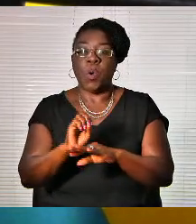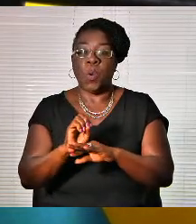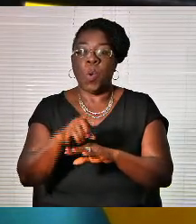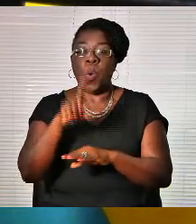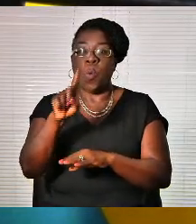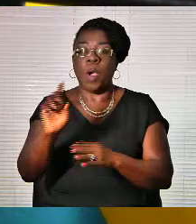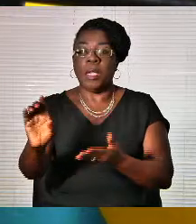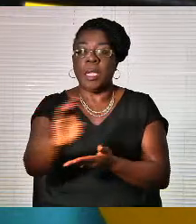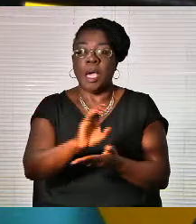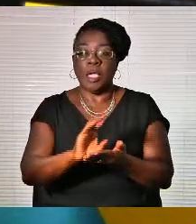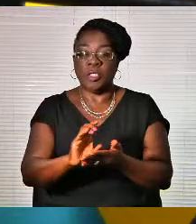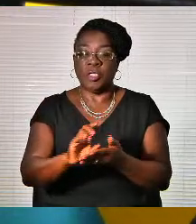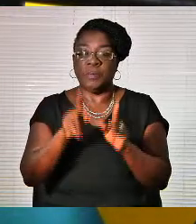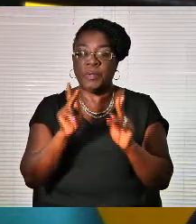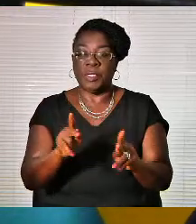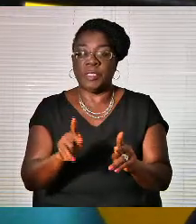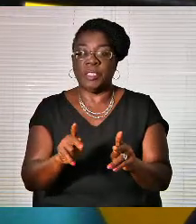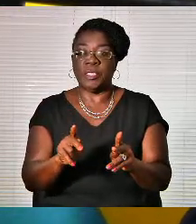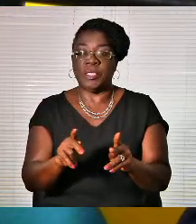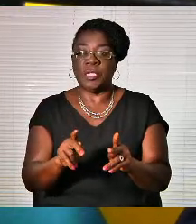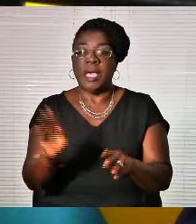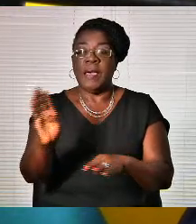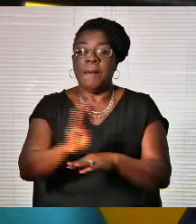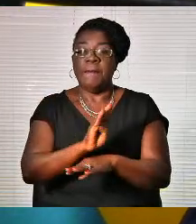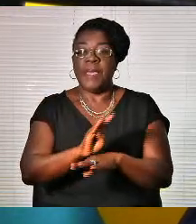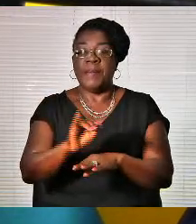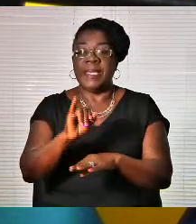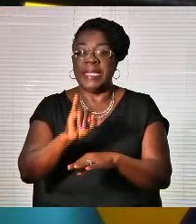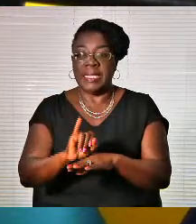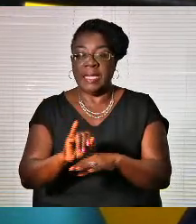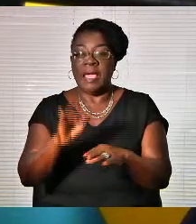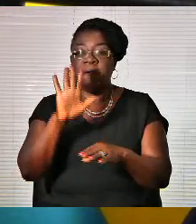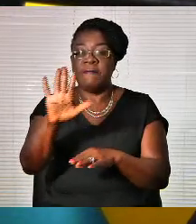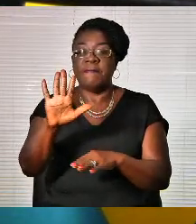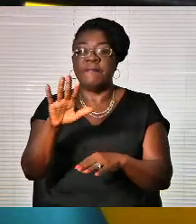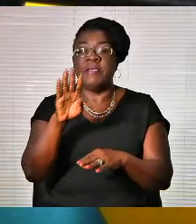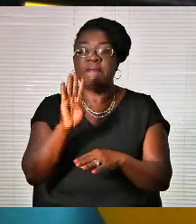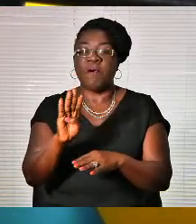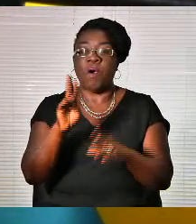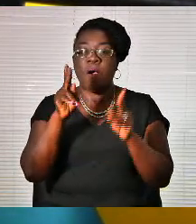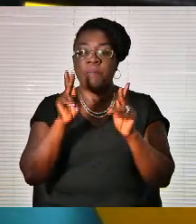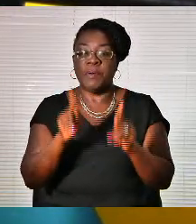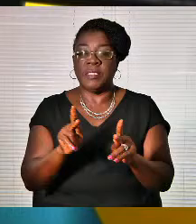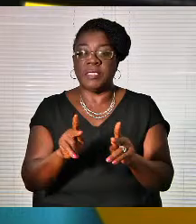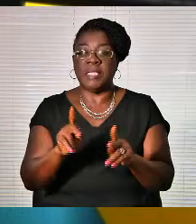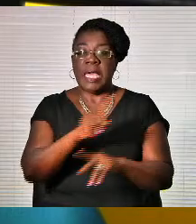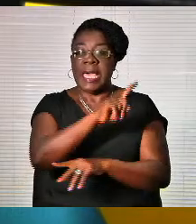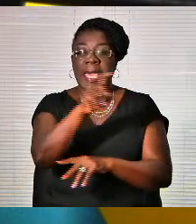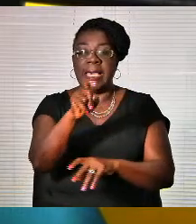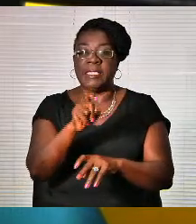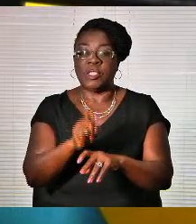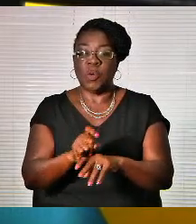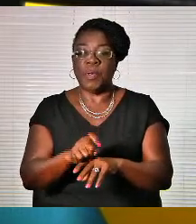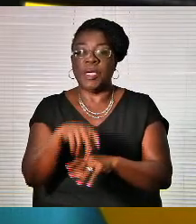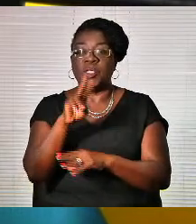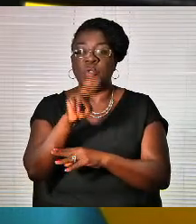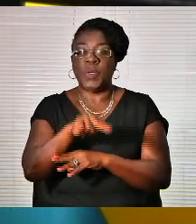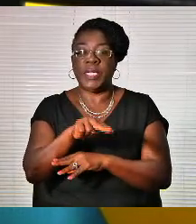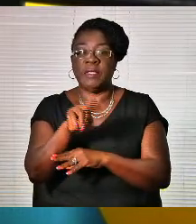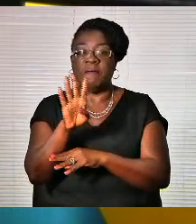100 cases. Bimini, 54 cases. Exuma,